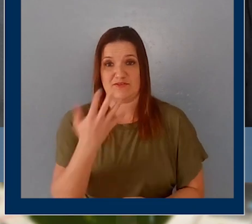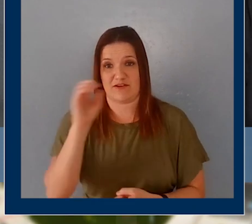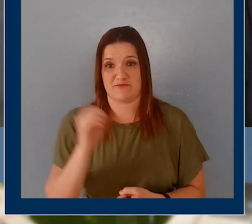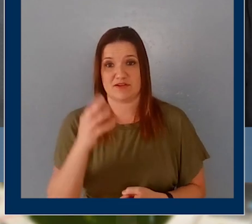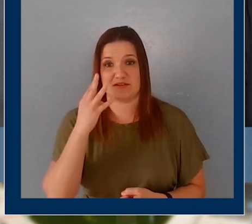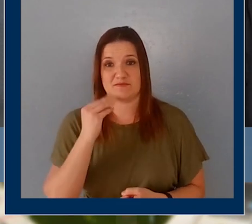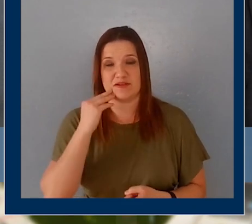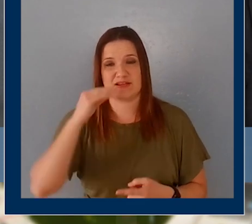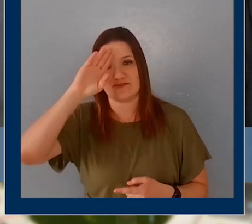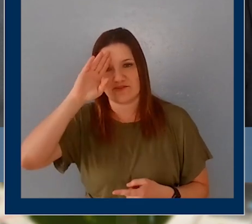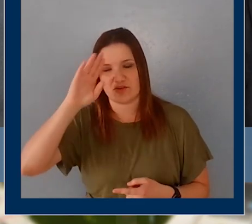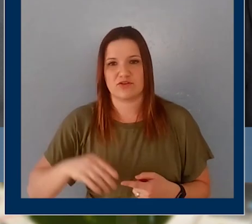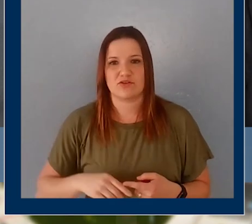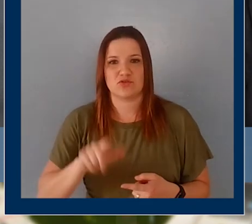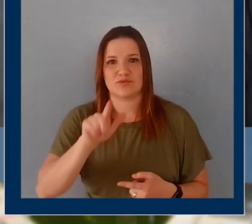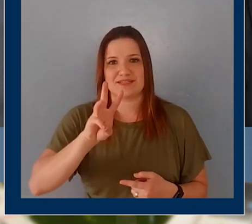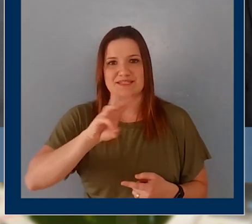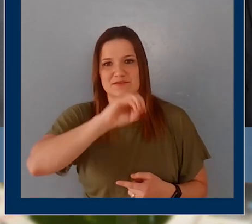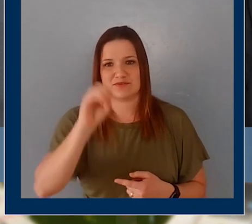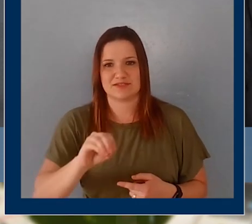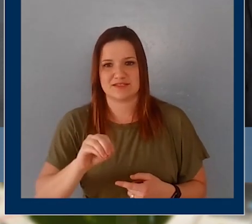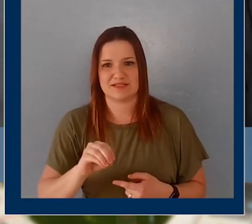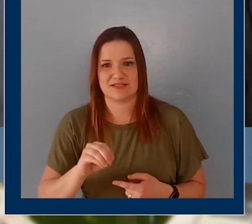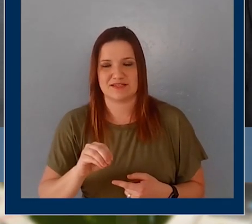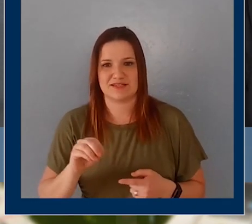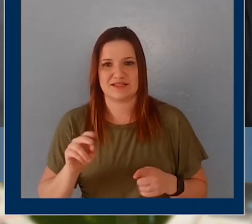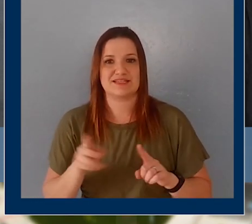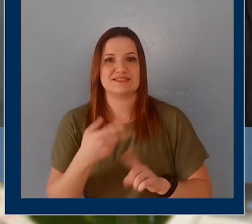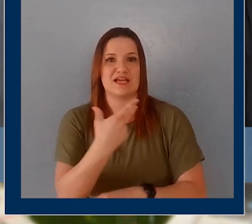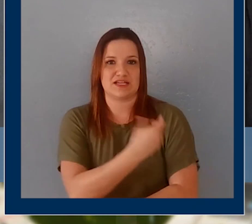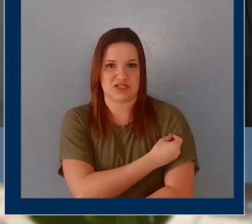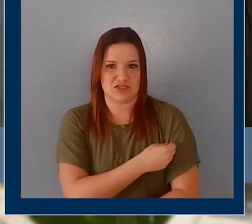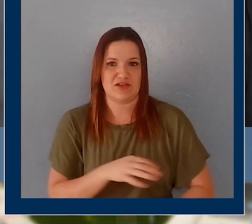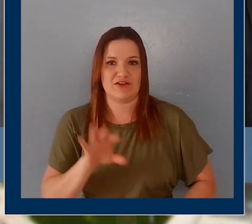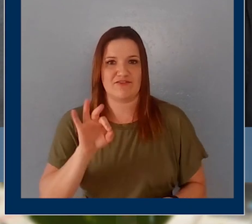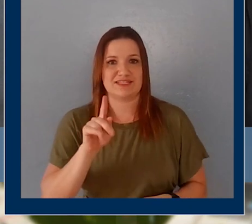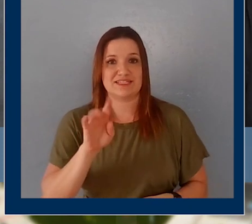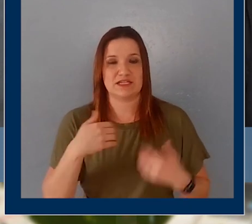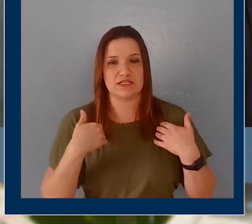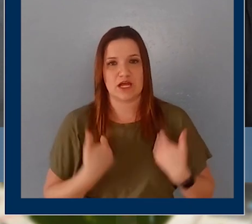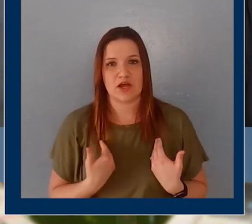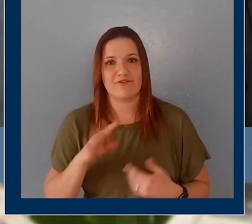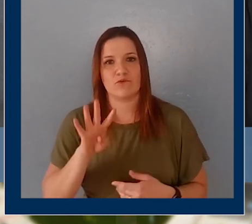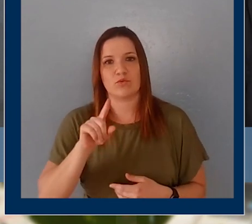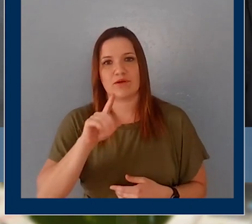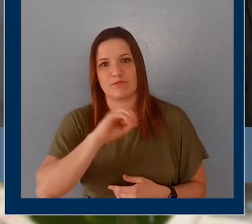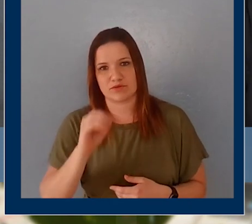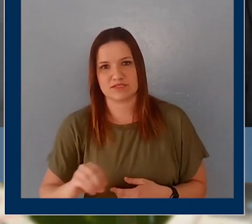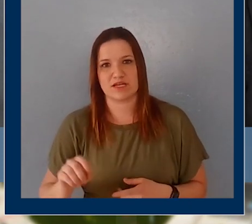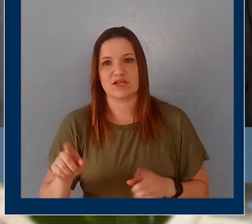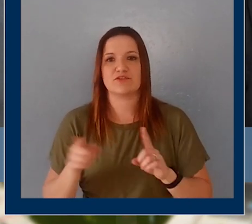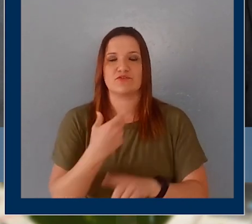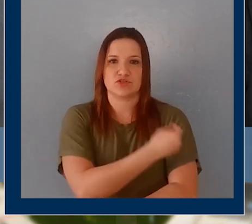Fatigue, 41% experienced it with the first dose, 55% experienced it with the second dose.